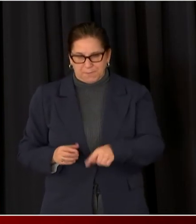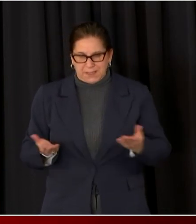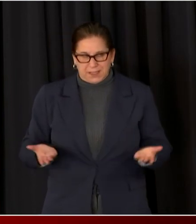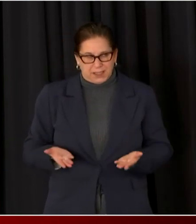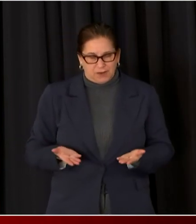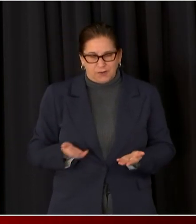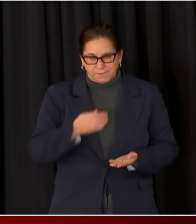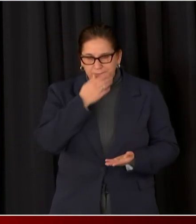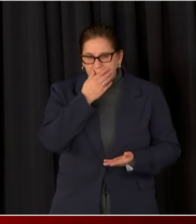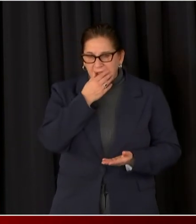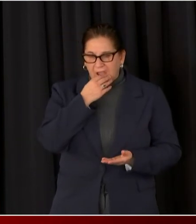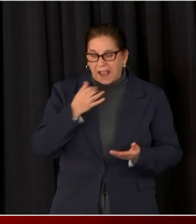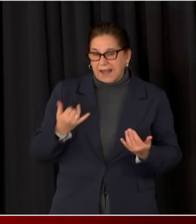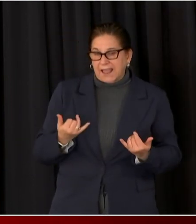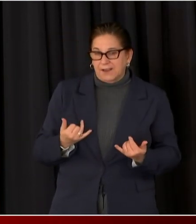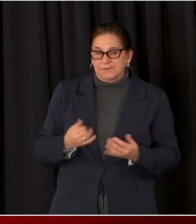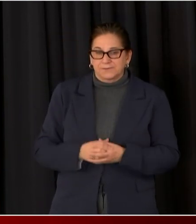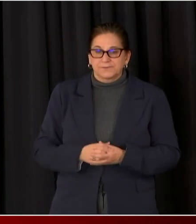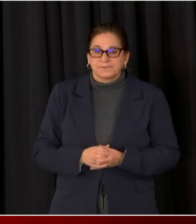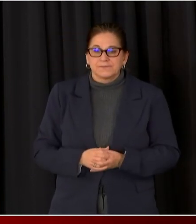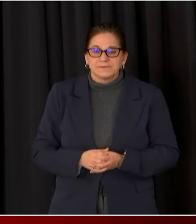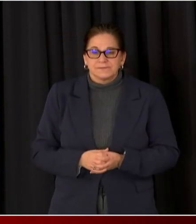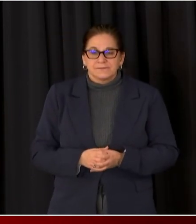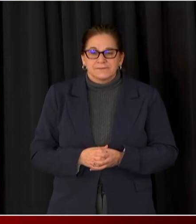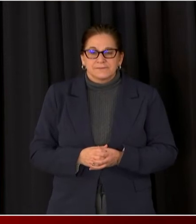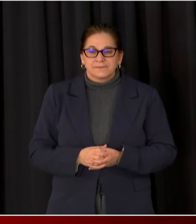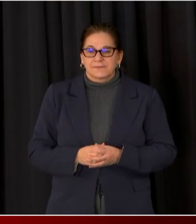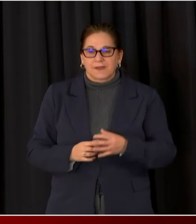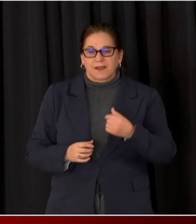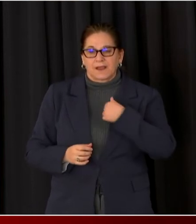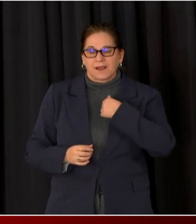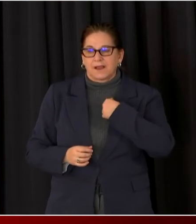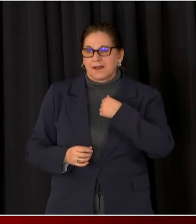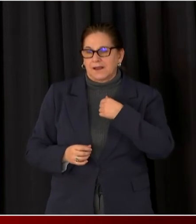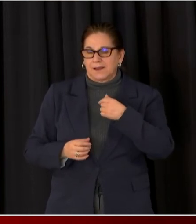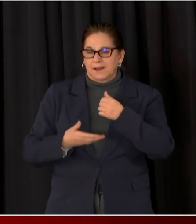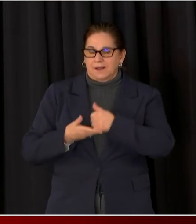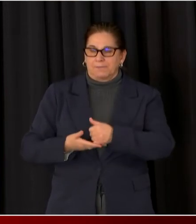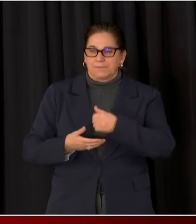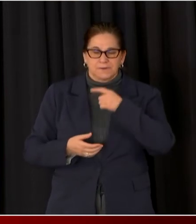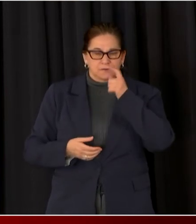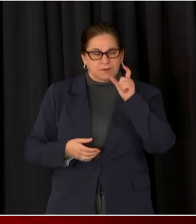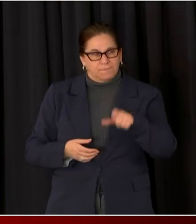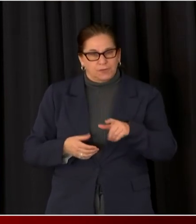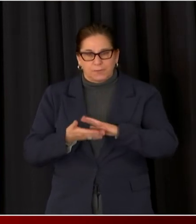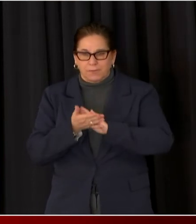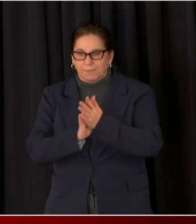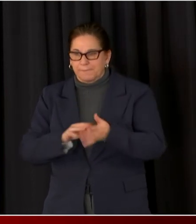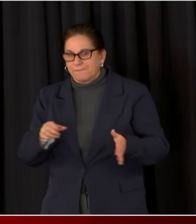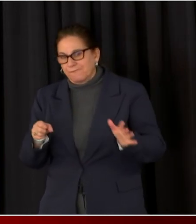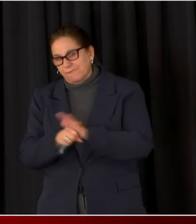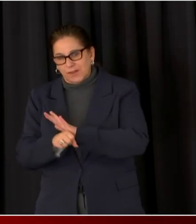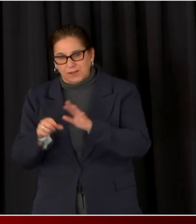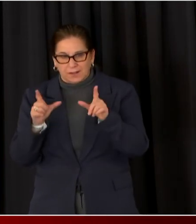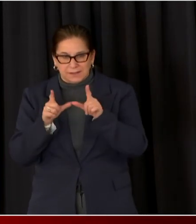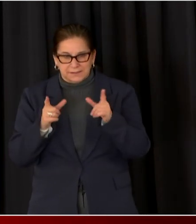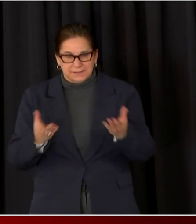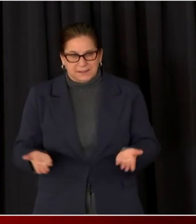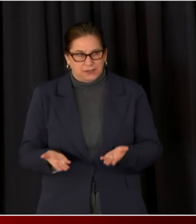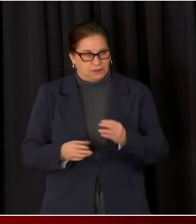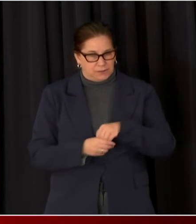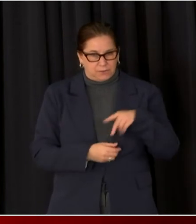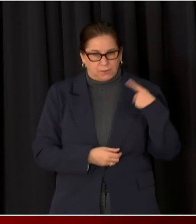facility as opposed to having to get a full license in the District of Columbia. So we've done a lot of that work. We did that work back in the spring, and as